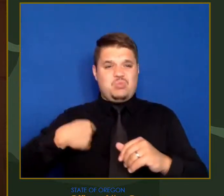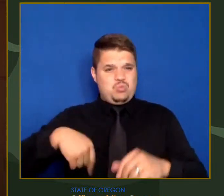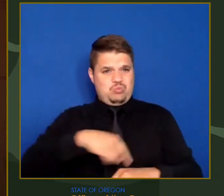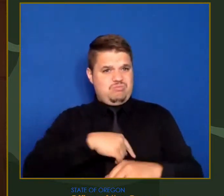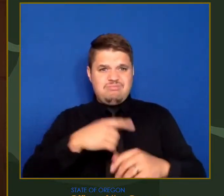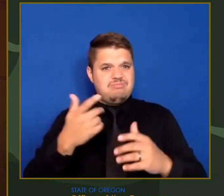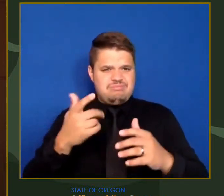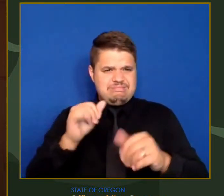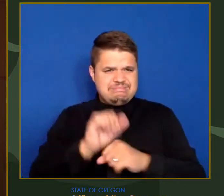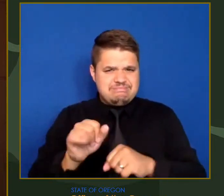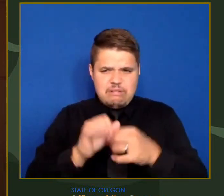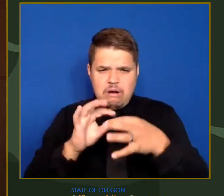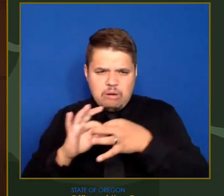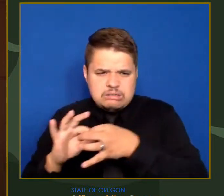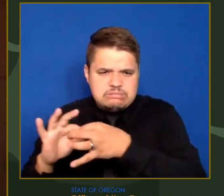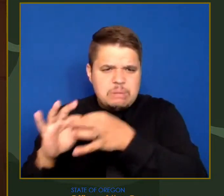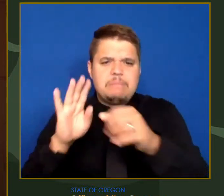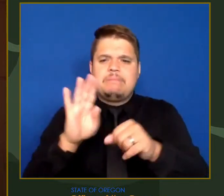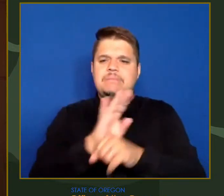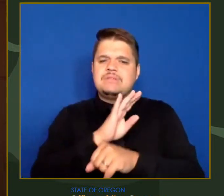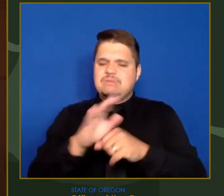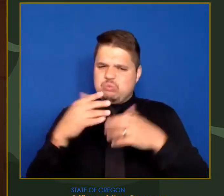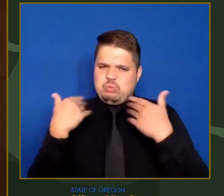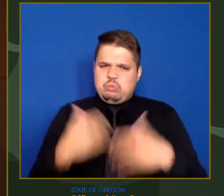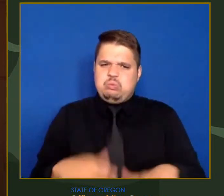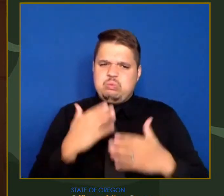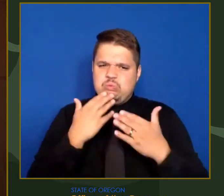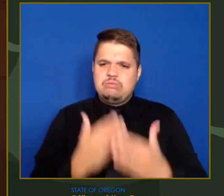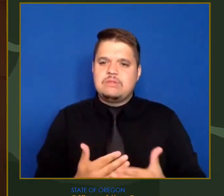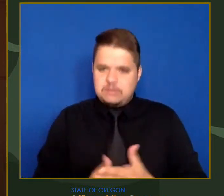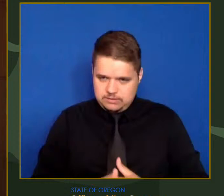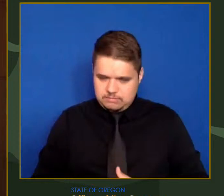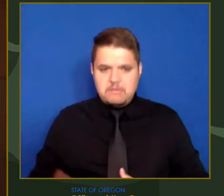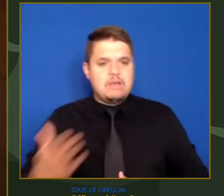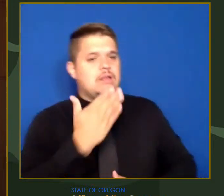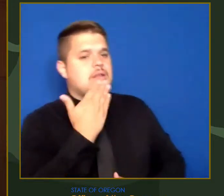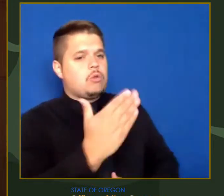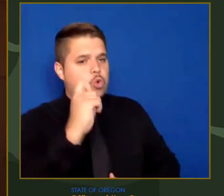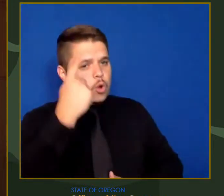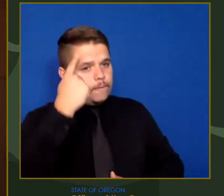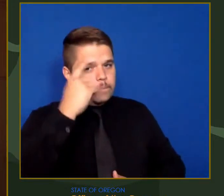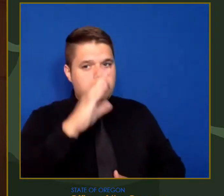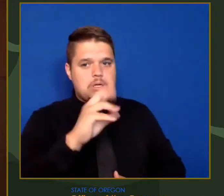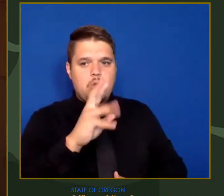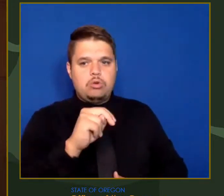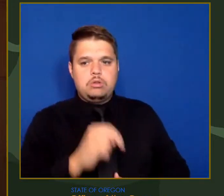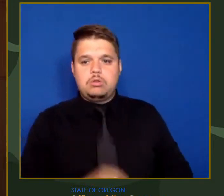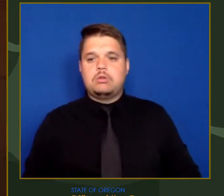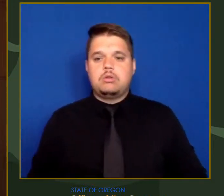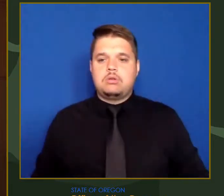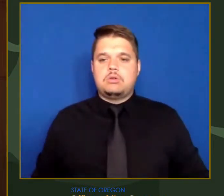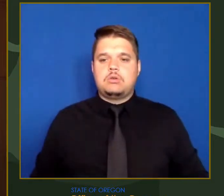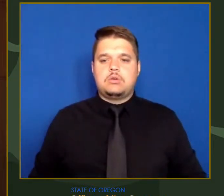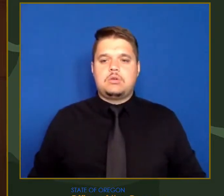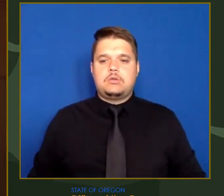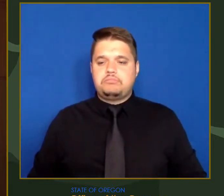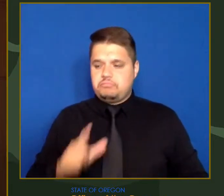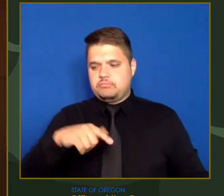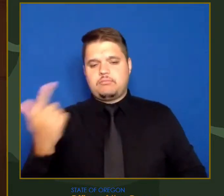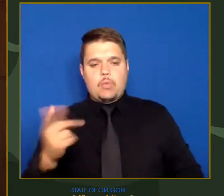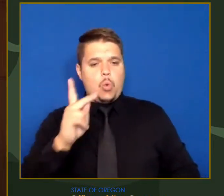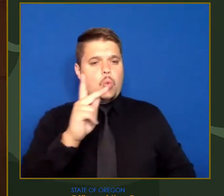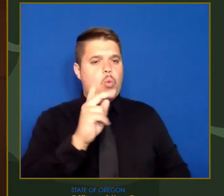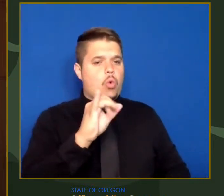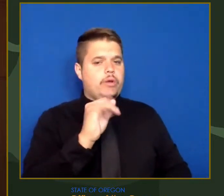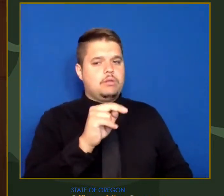Brown. Thank you, Lincoln. We'll go next to Lisa Balick with COIN. Go ahead, Lisa.